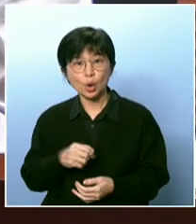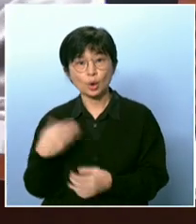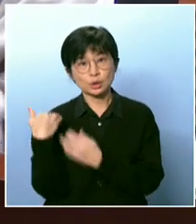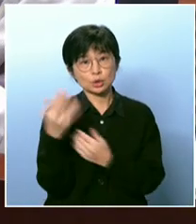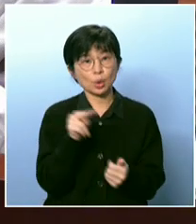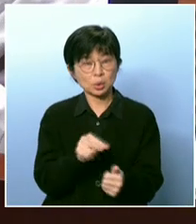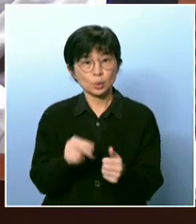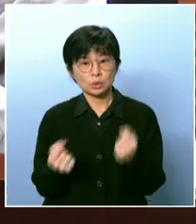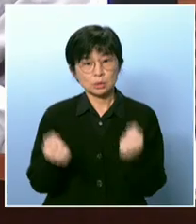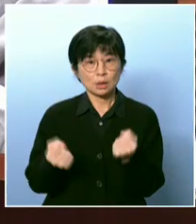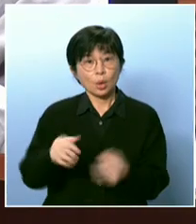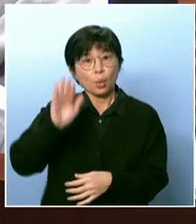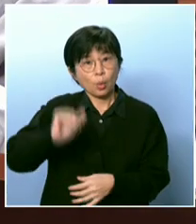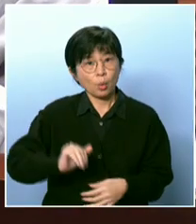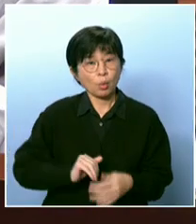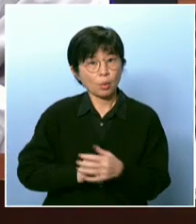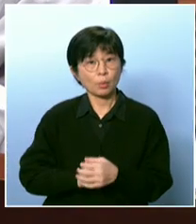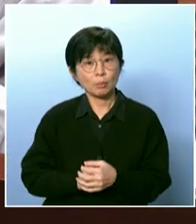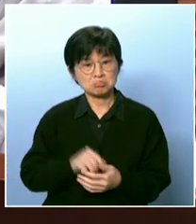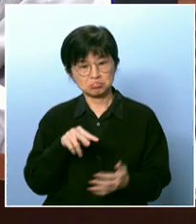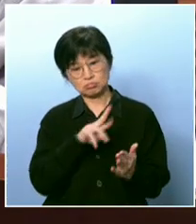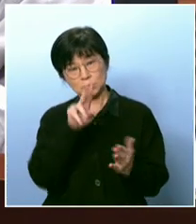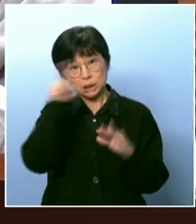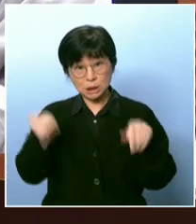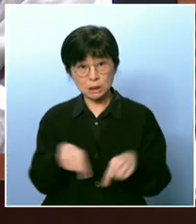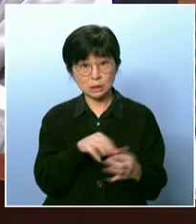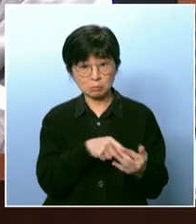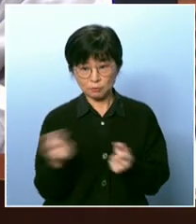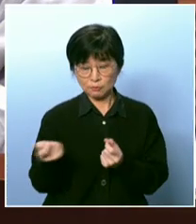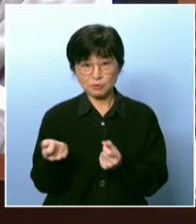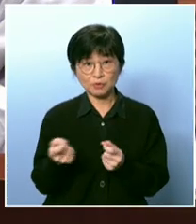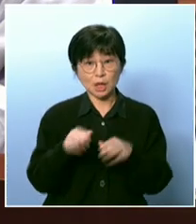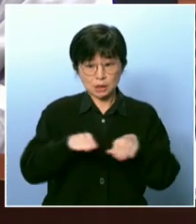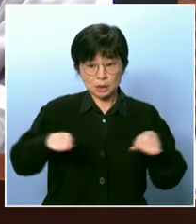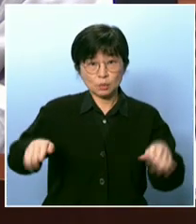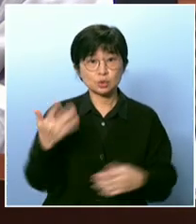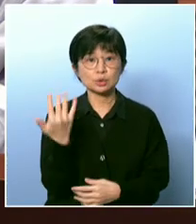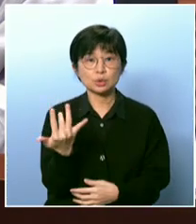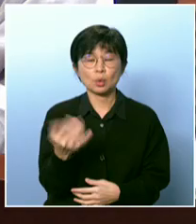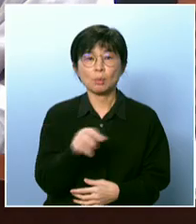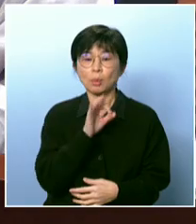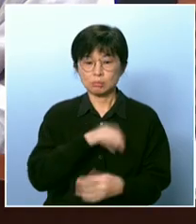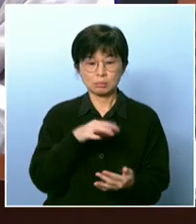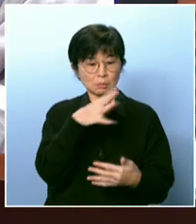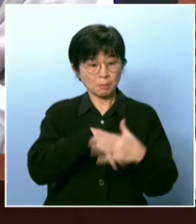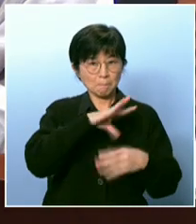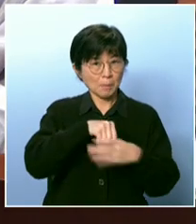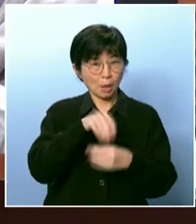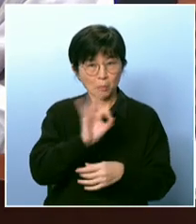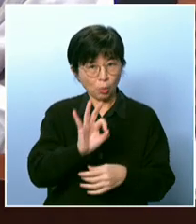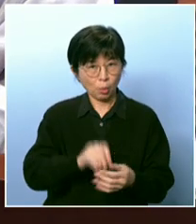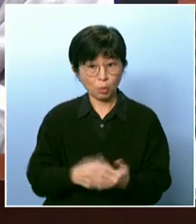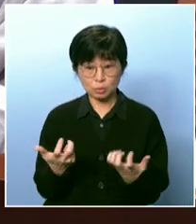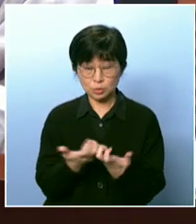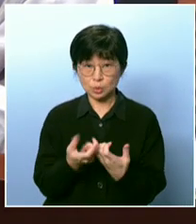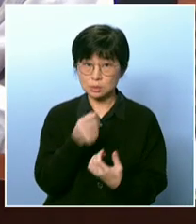As for parking spaces, we will have carers probably driving the elderly persons or children to the